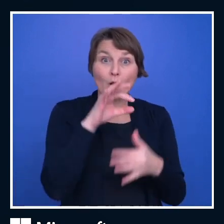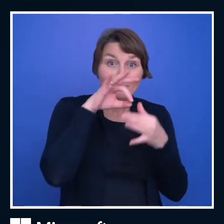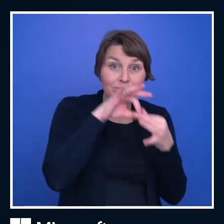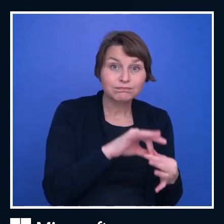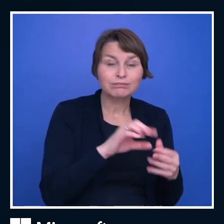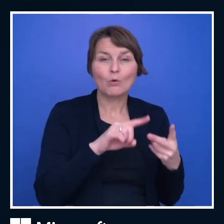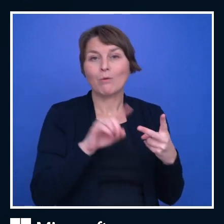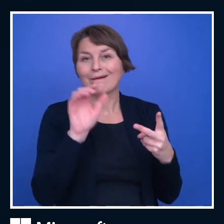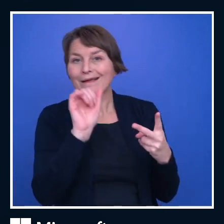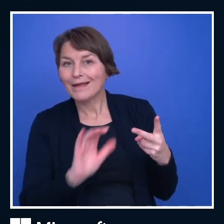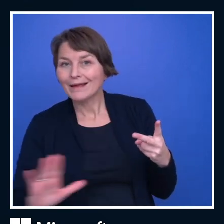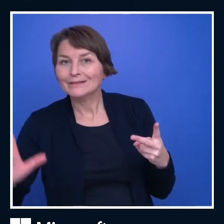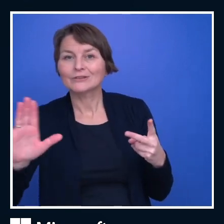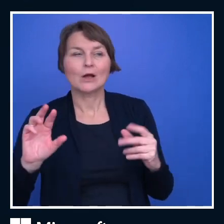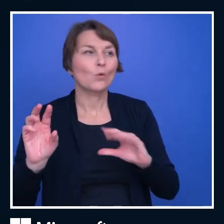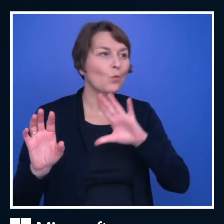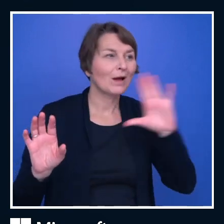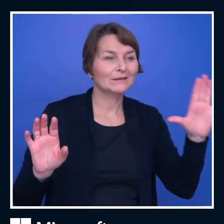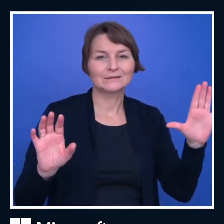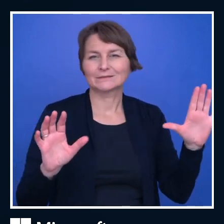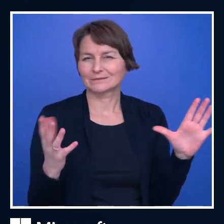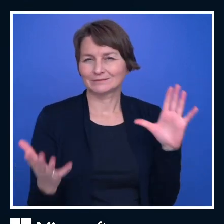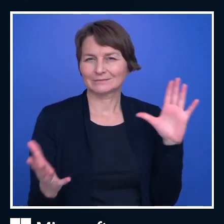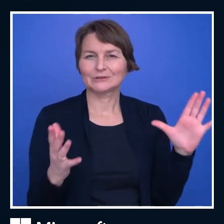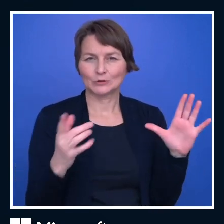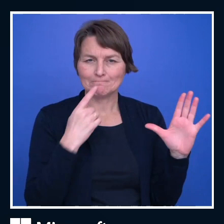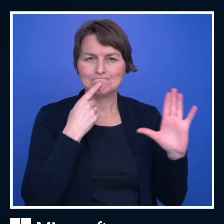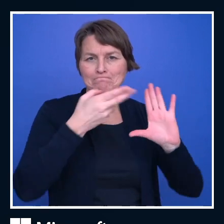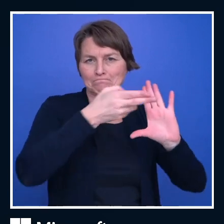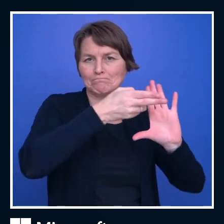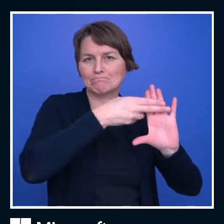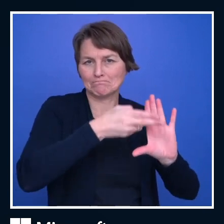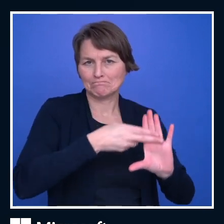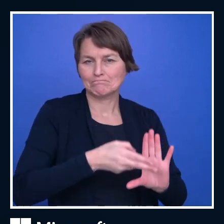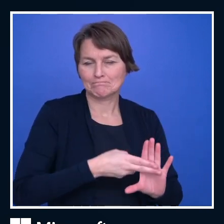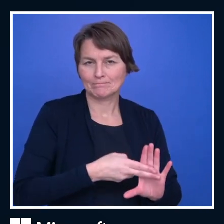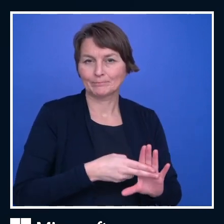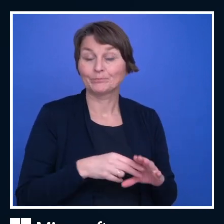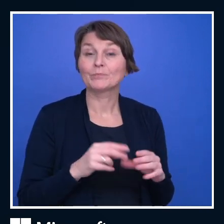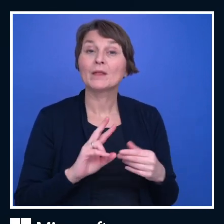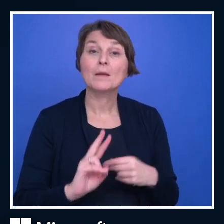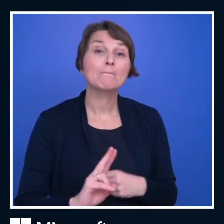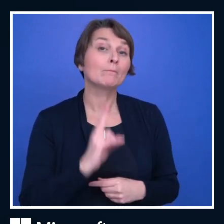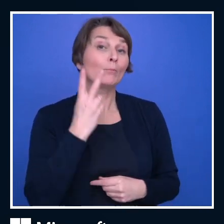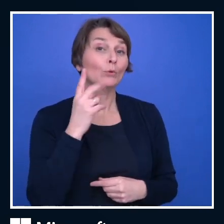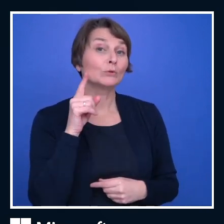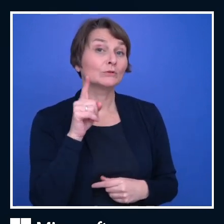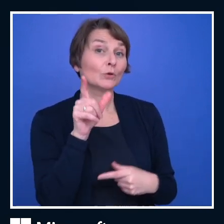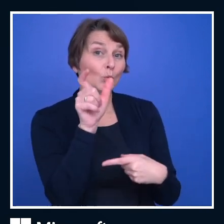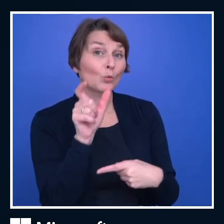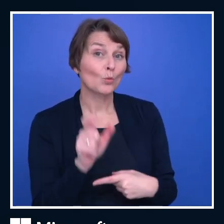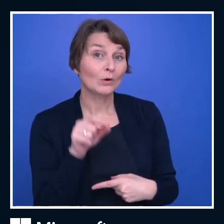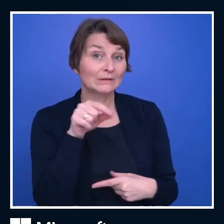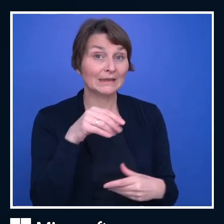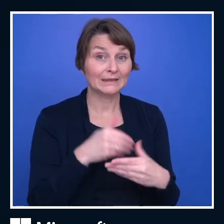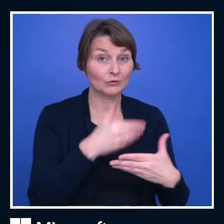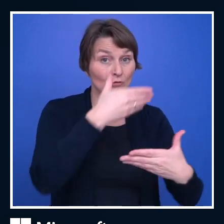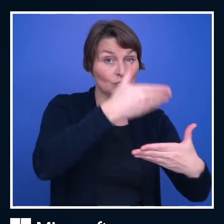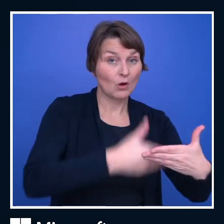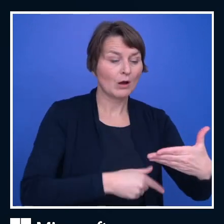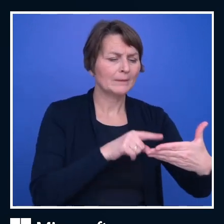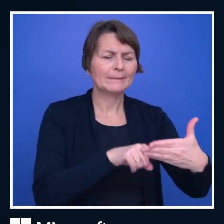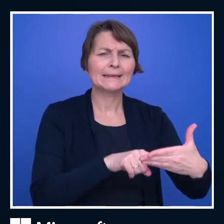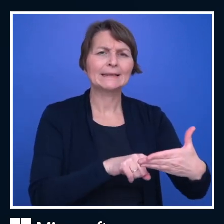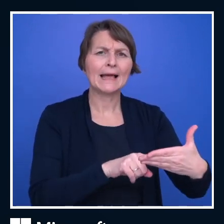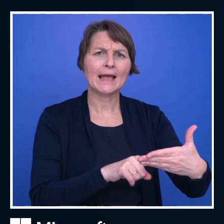these kind of things. What are the most important words within your document, the key phrases? It